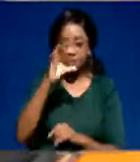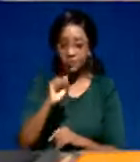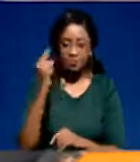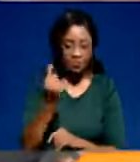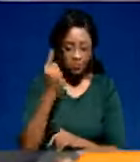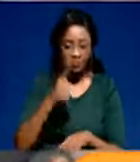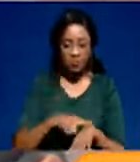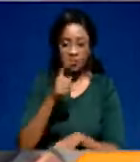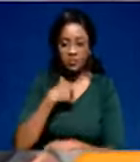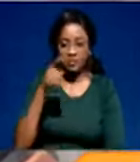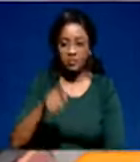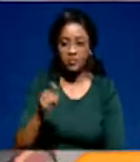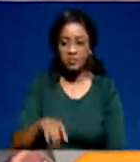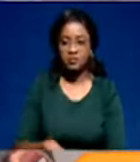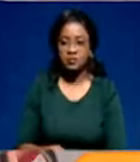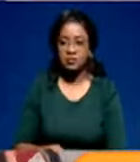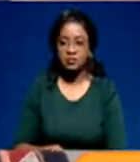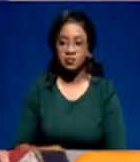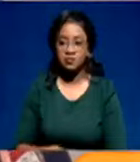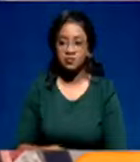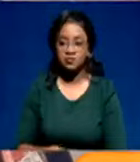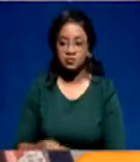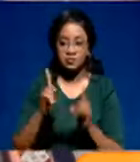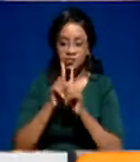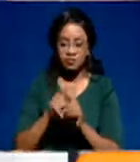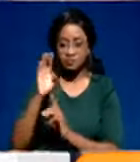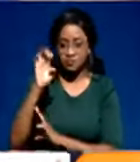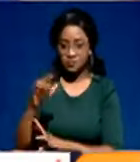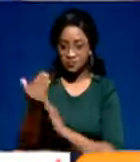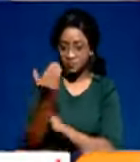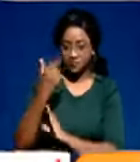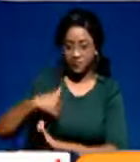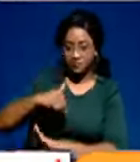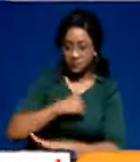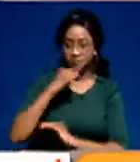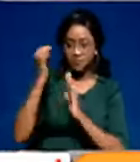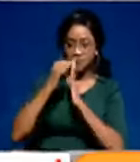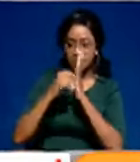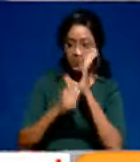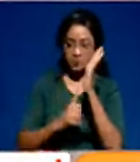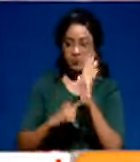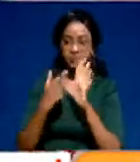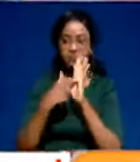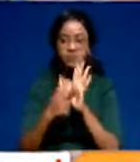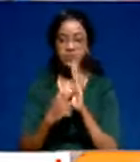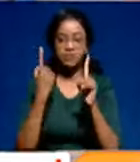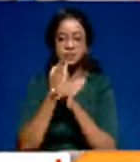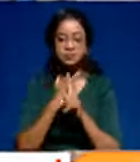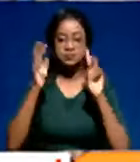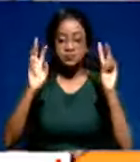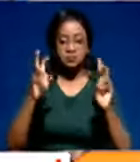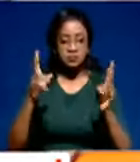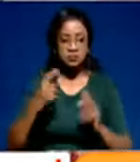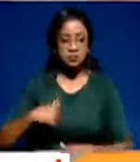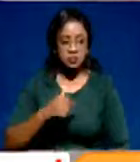The executive as well had certain requests to us as a legislature. There are certain matters that